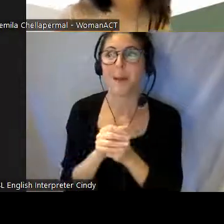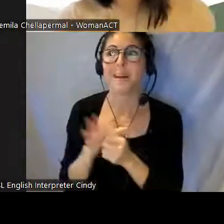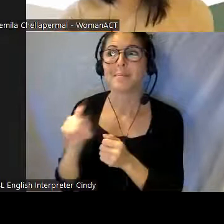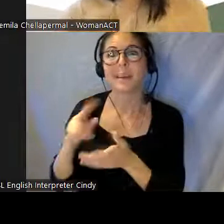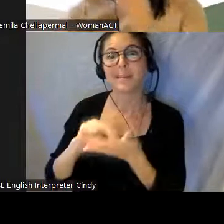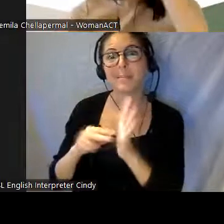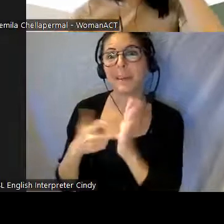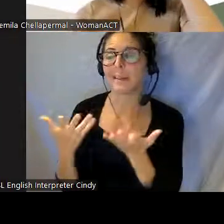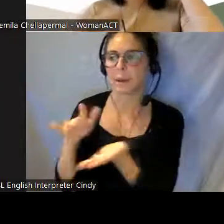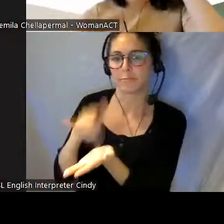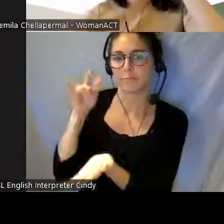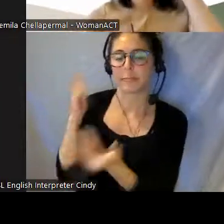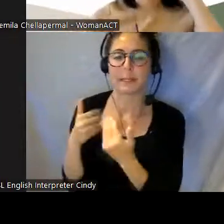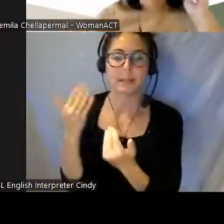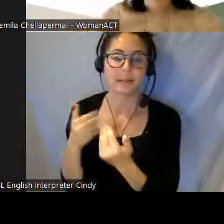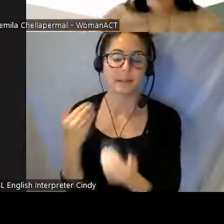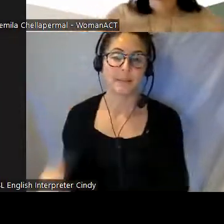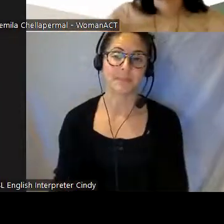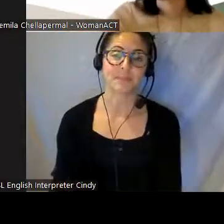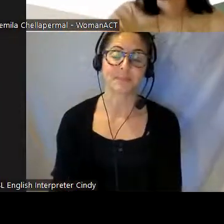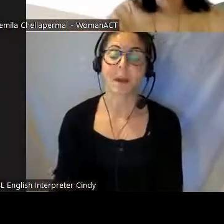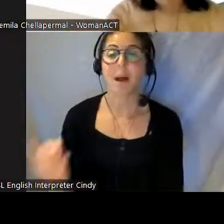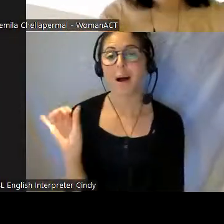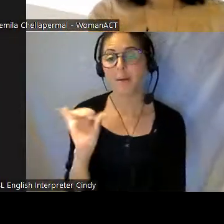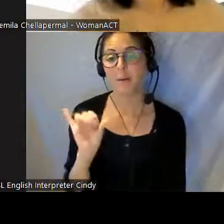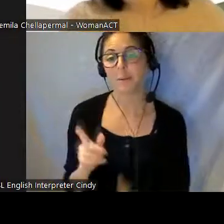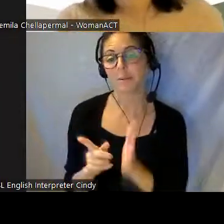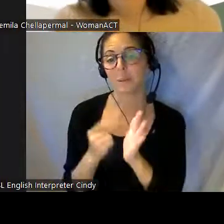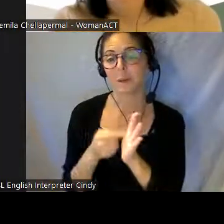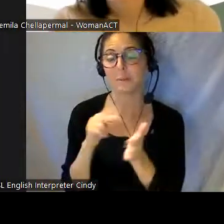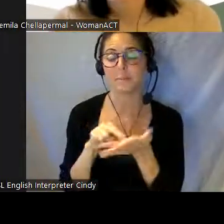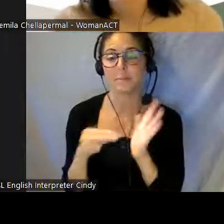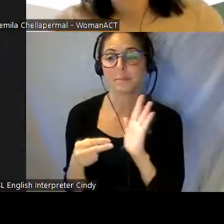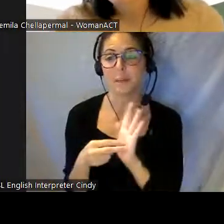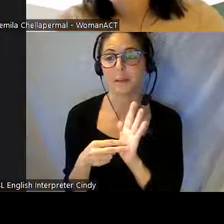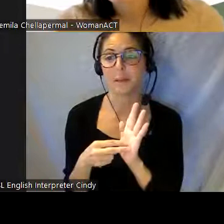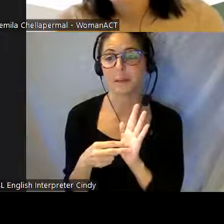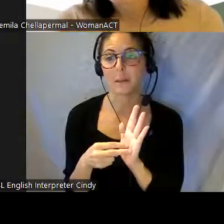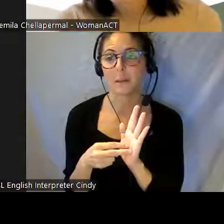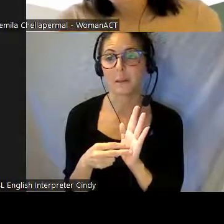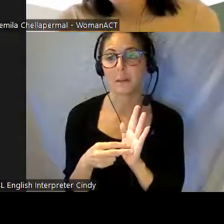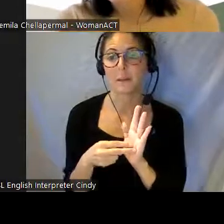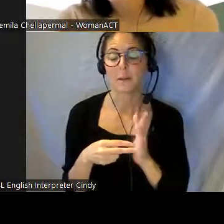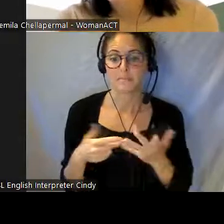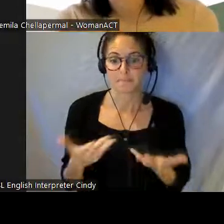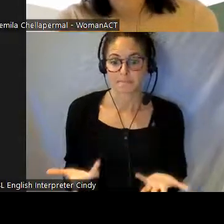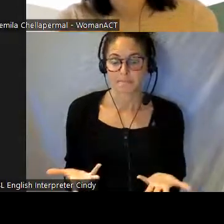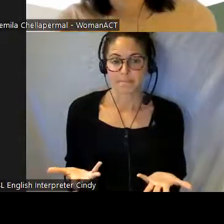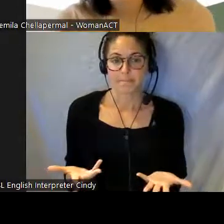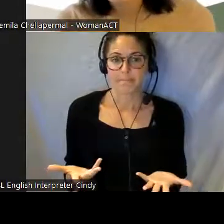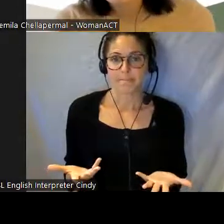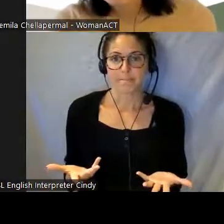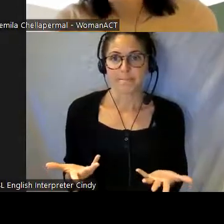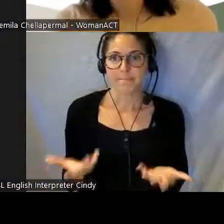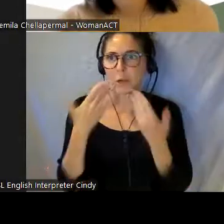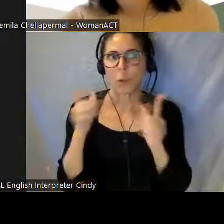them. Also, sometimes this might be because the women had no reference points for some